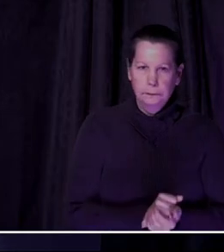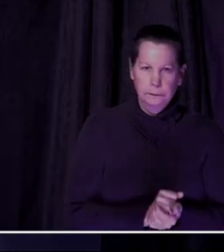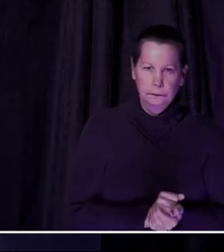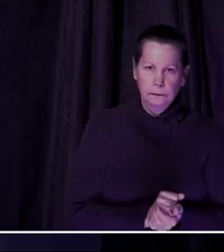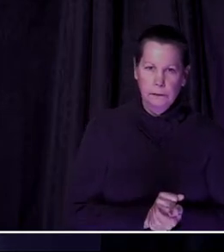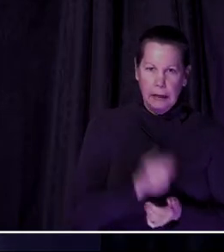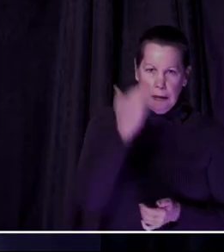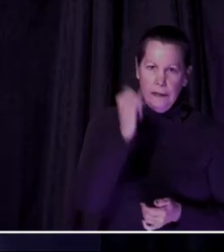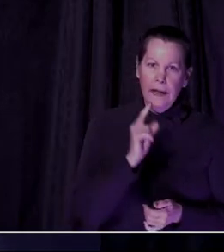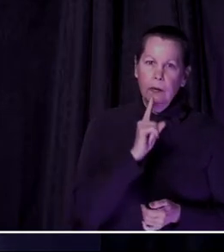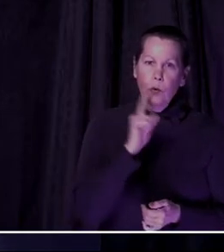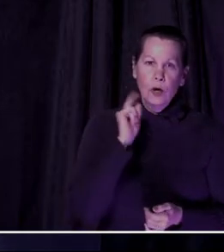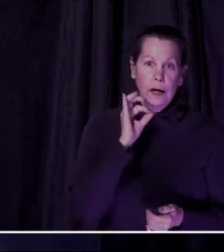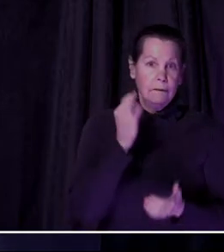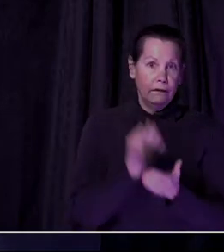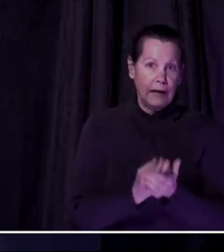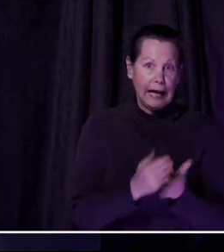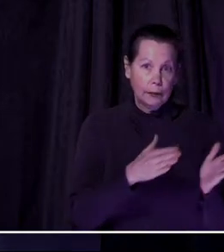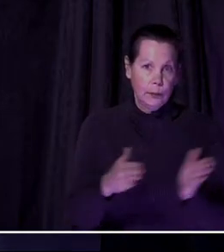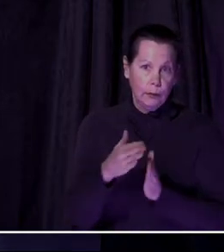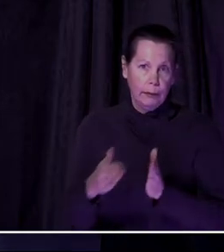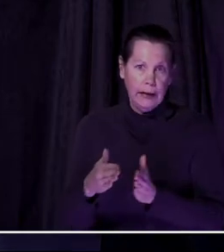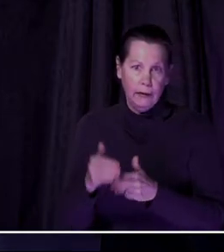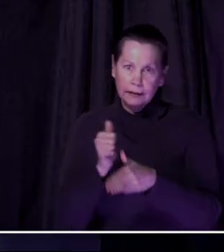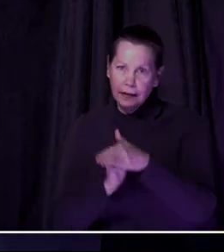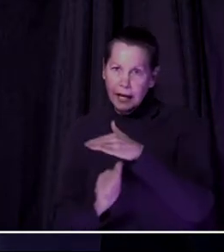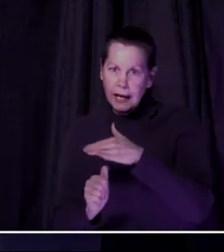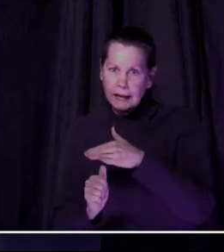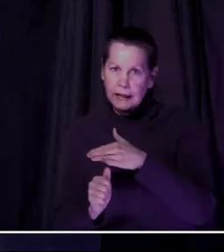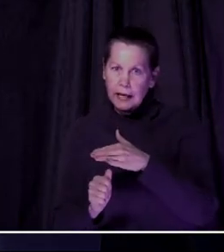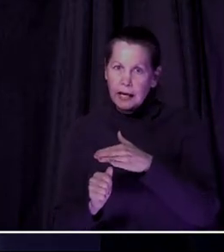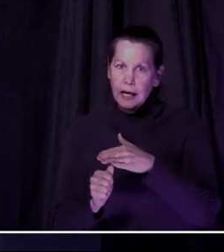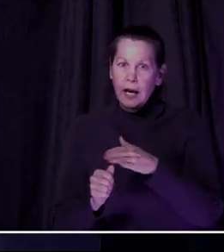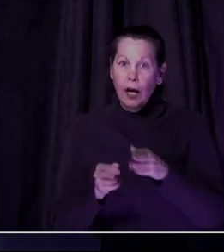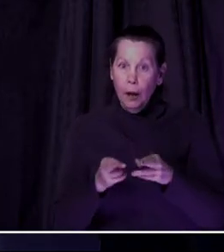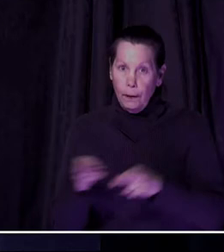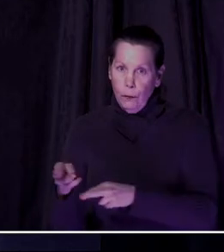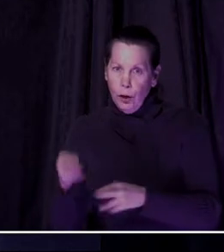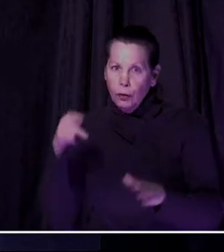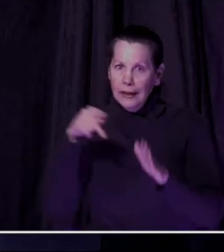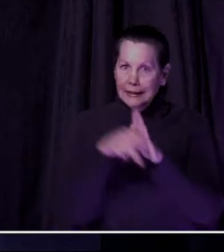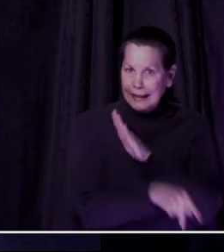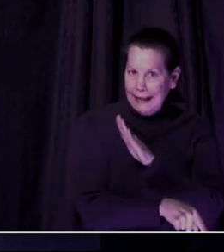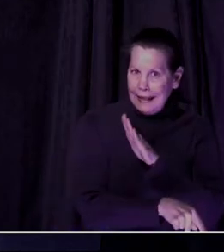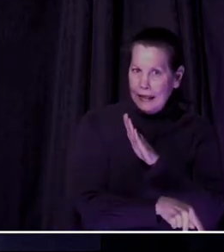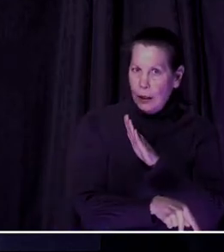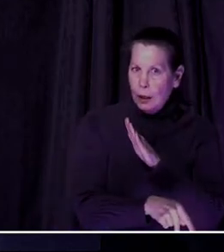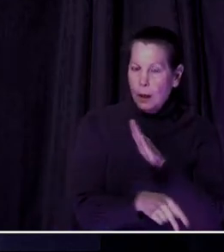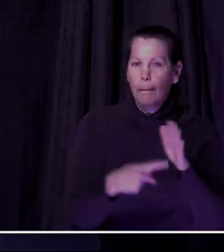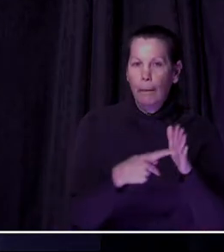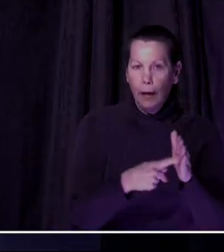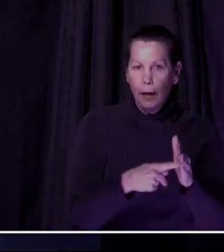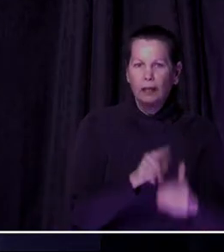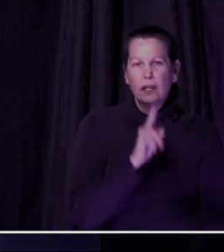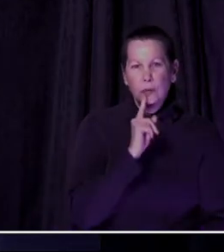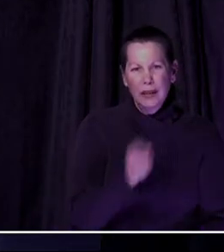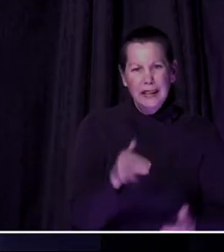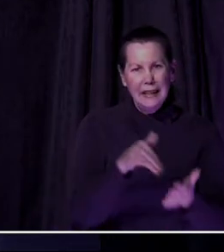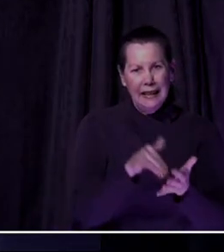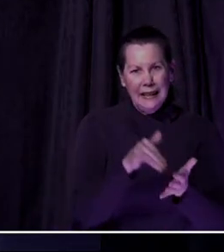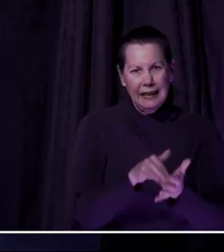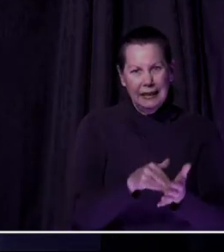They were, in fact, preparing an ambush along the road for Paul. And you think about that. Really? Here we go again. Here we